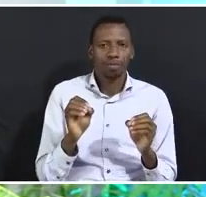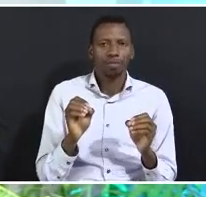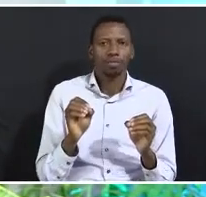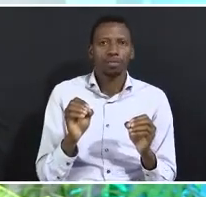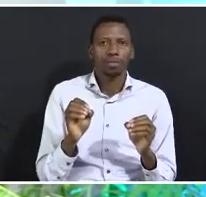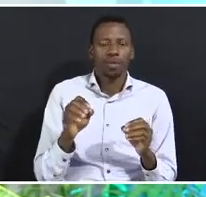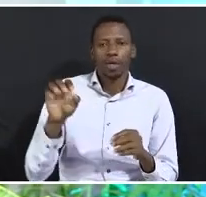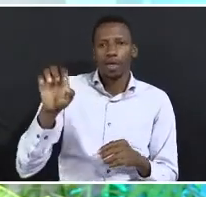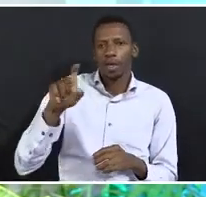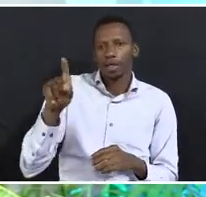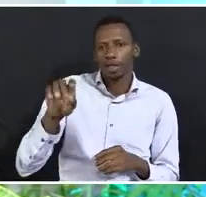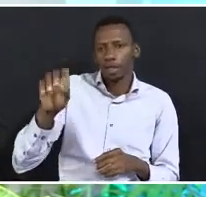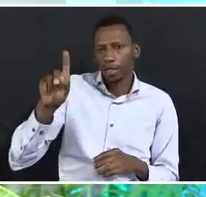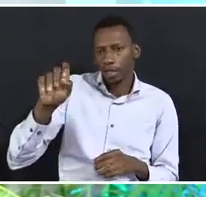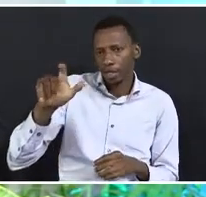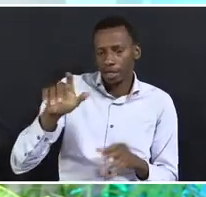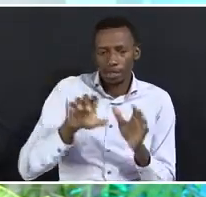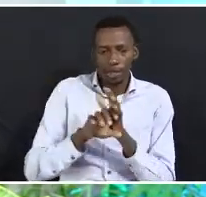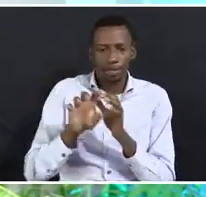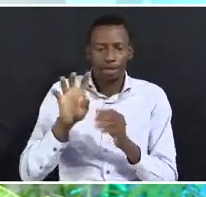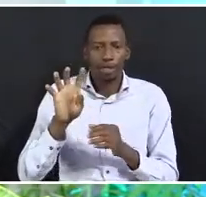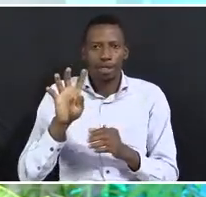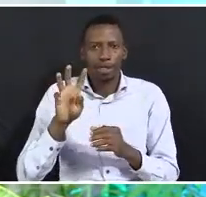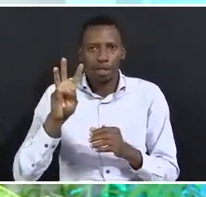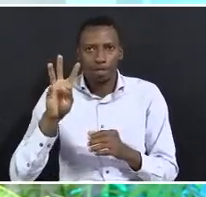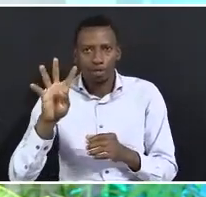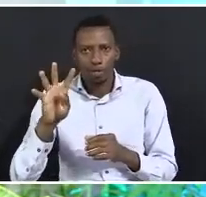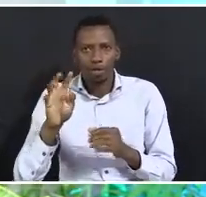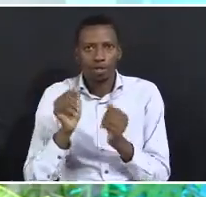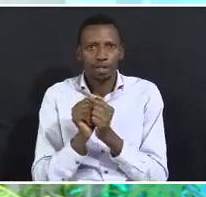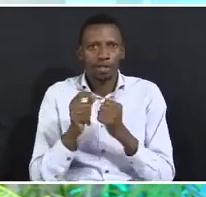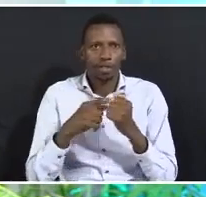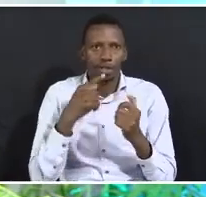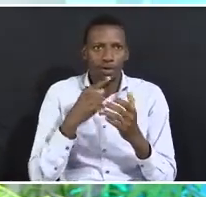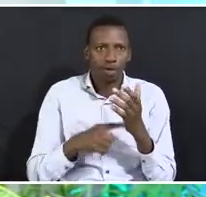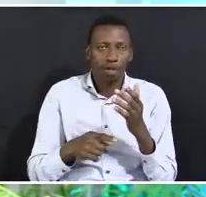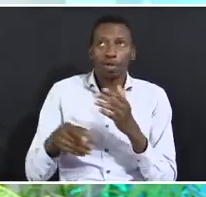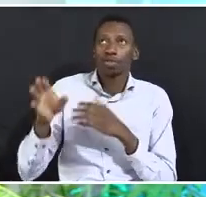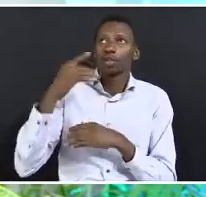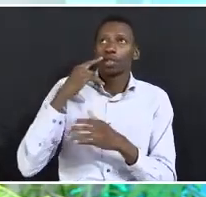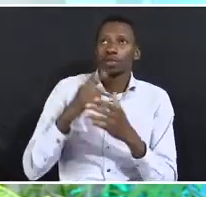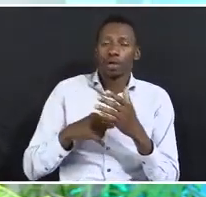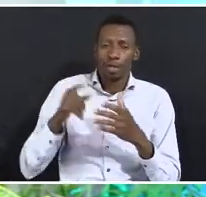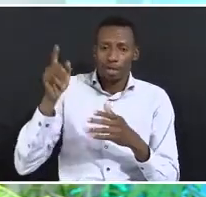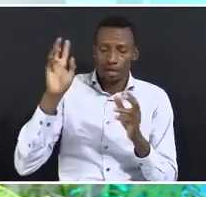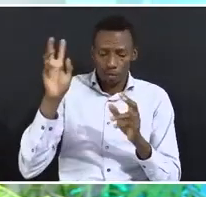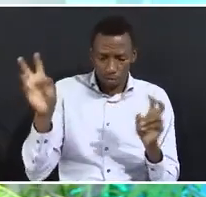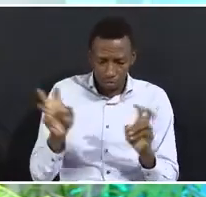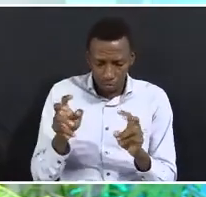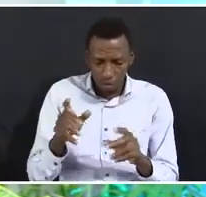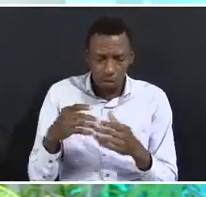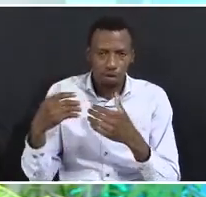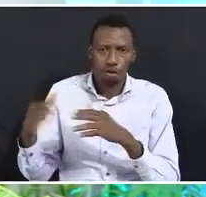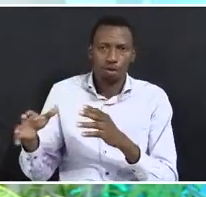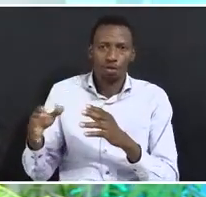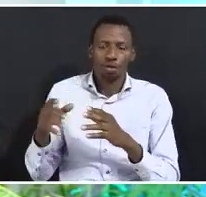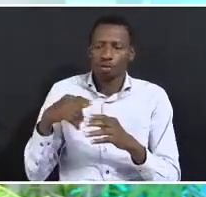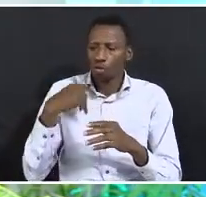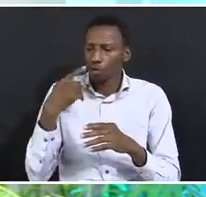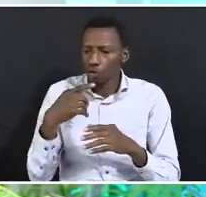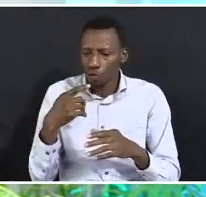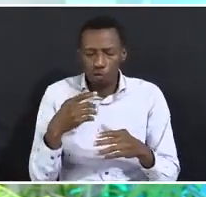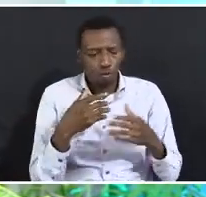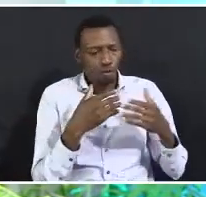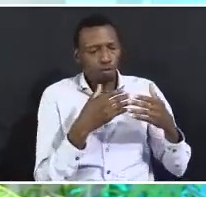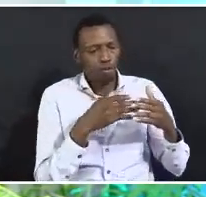Ezekiel 34:16 says, that God says that I will seek after the lost. I will bring back those driven